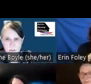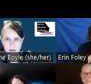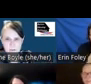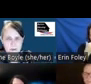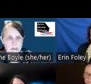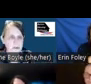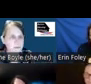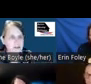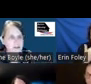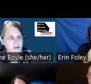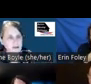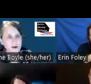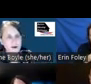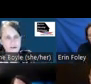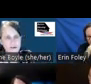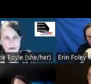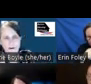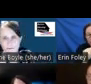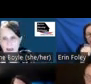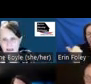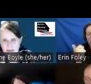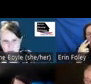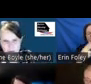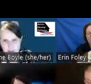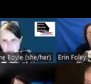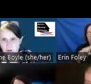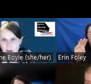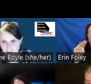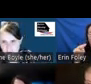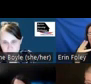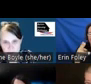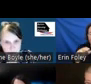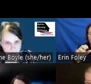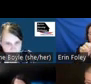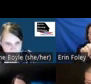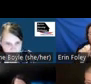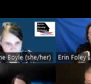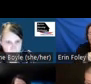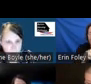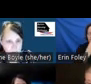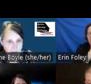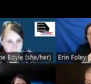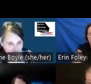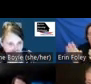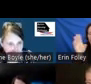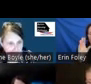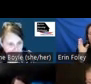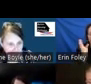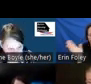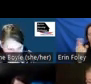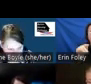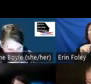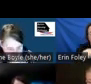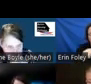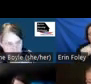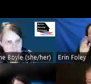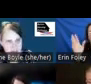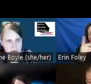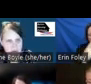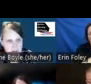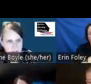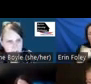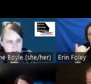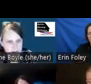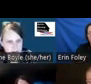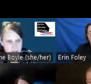talking about. But then there is also something called Mass Health State Plan Services, which is what I'm going to talk about now. Mass